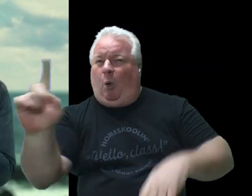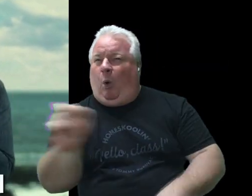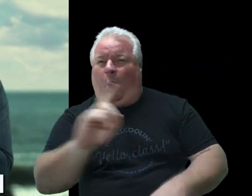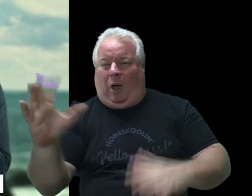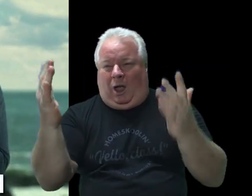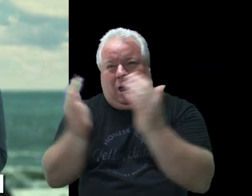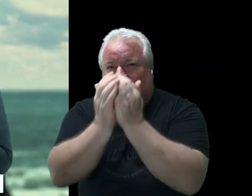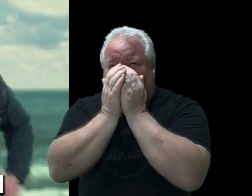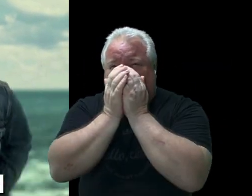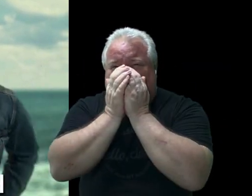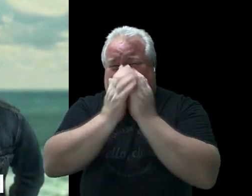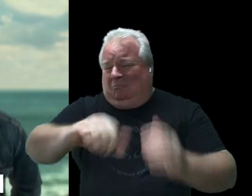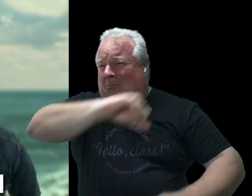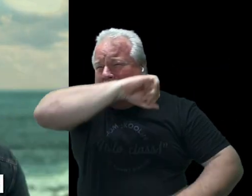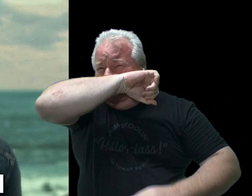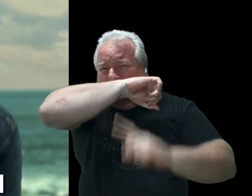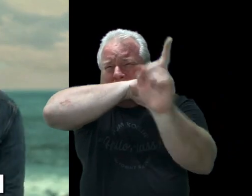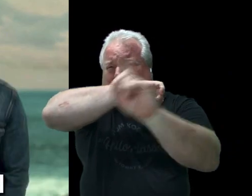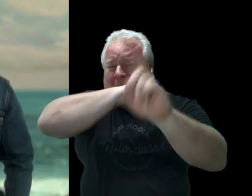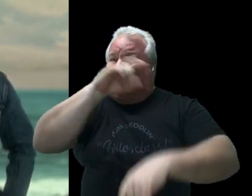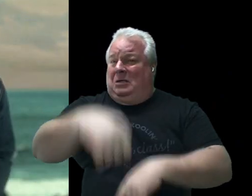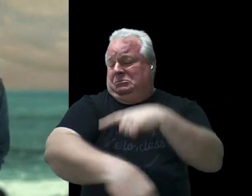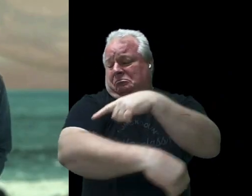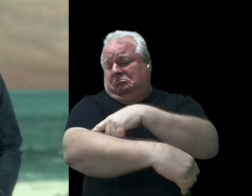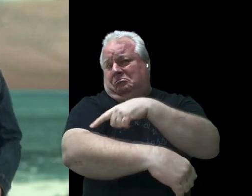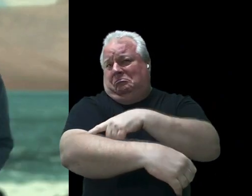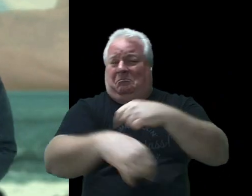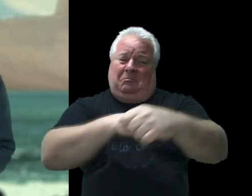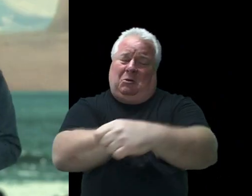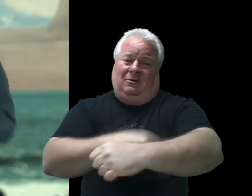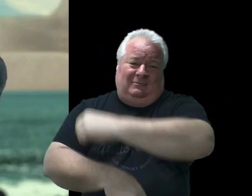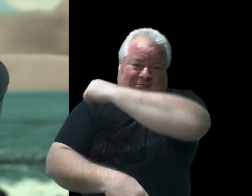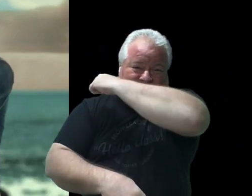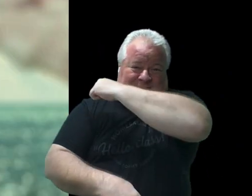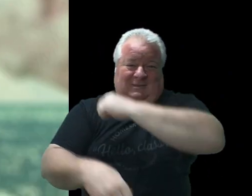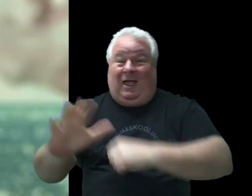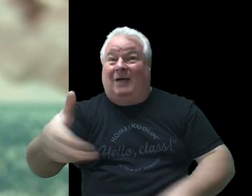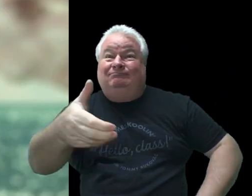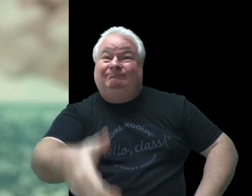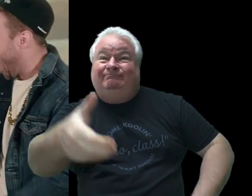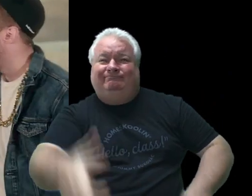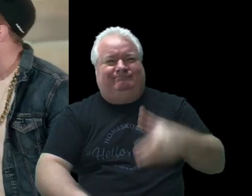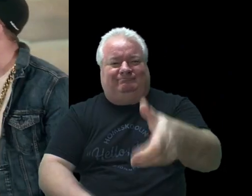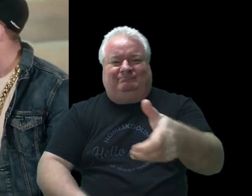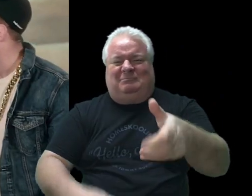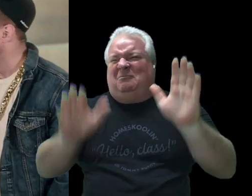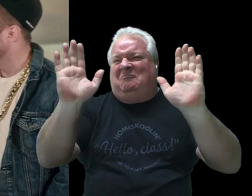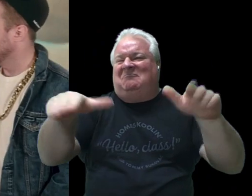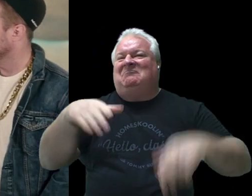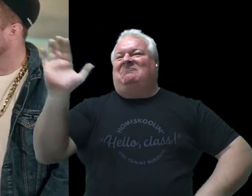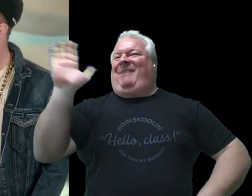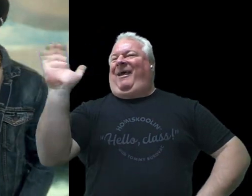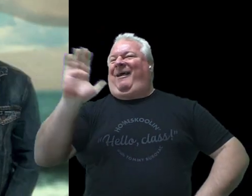that sneeze, bro. Shouldn't use your hands, better in that sleeve, though. If you got a cough, catch it in your elbow. No shaking hands, we can wave